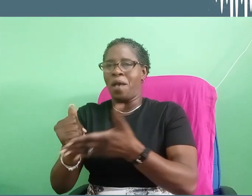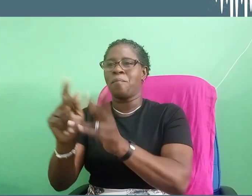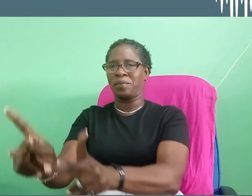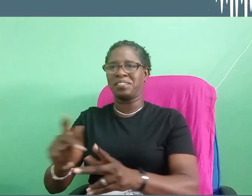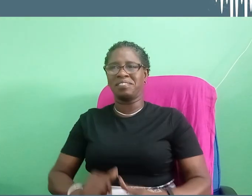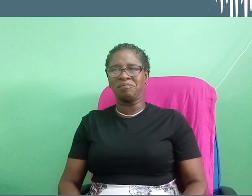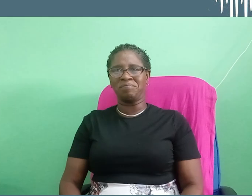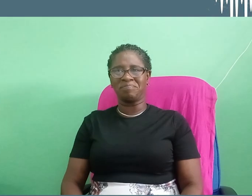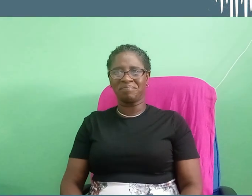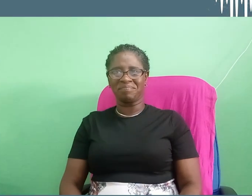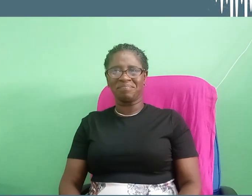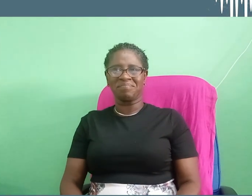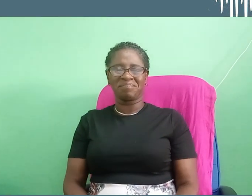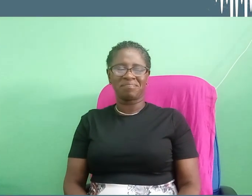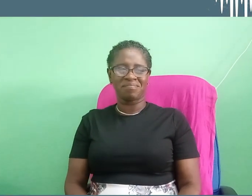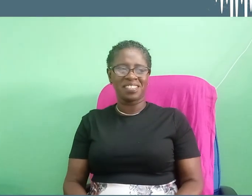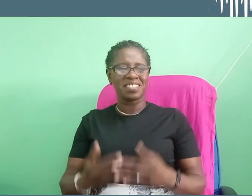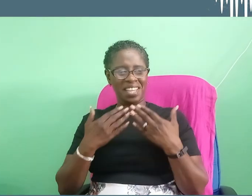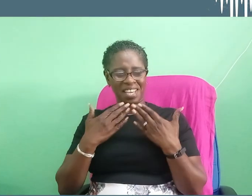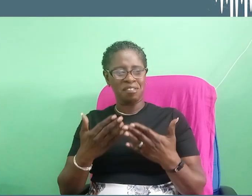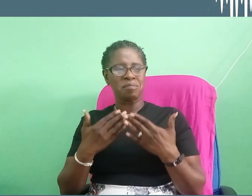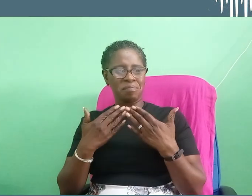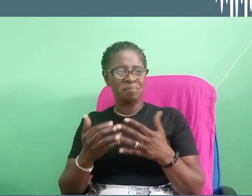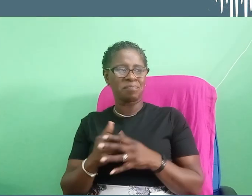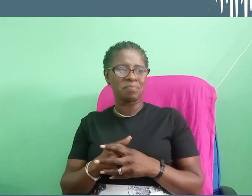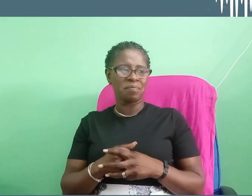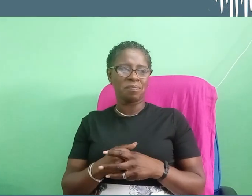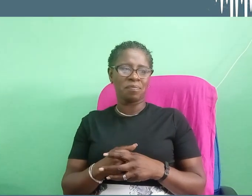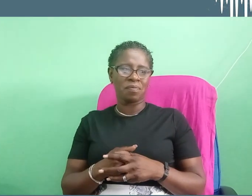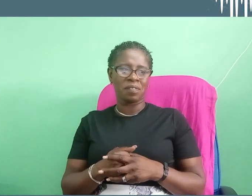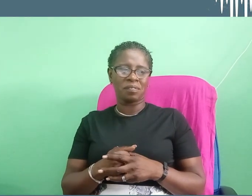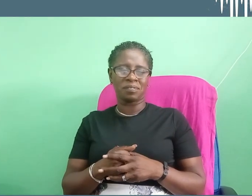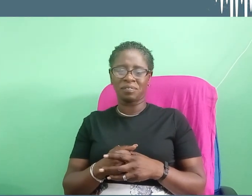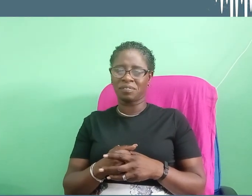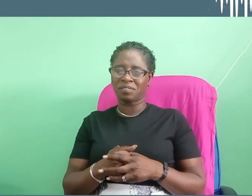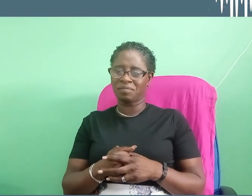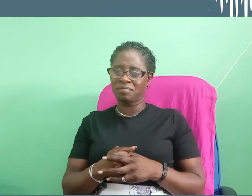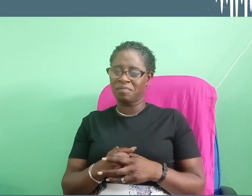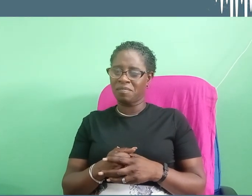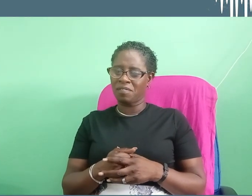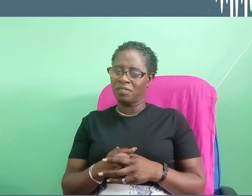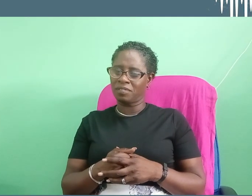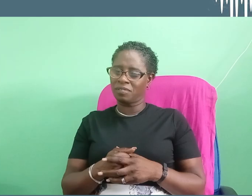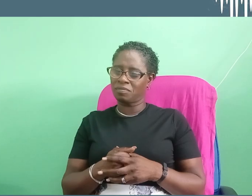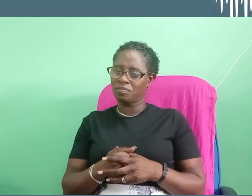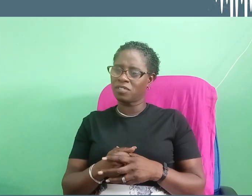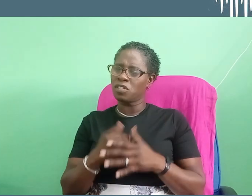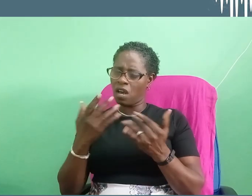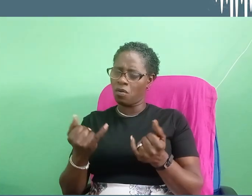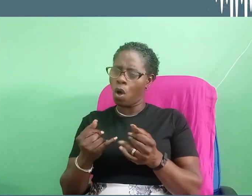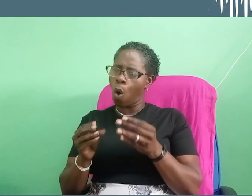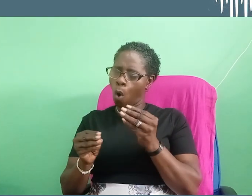are. Thank you so much, Heather. And building on your final conversation as we are moving towards the end